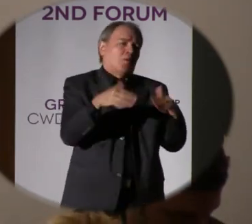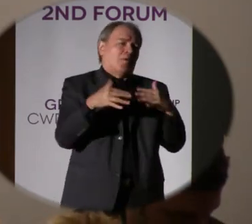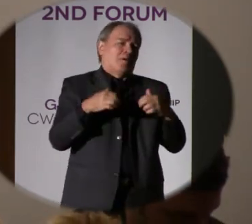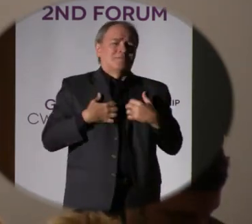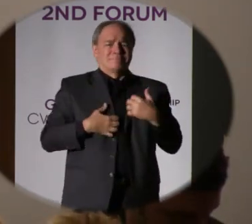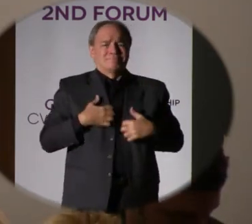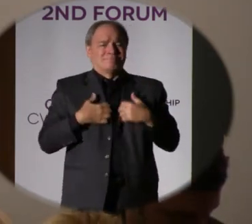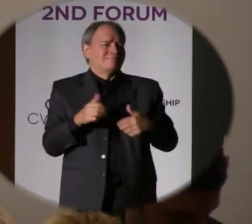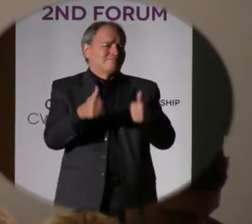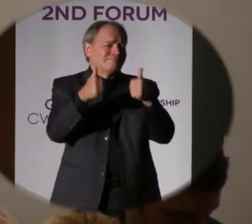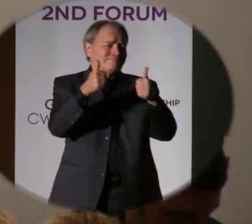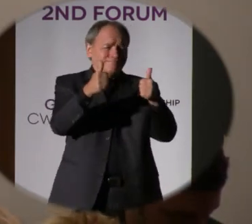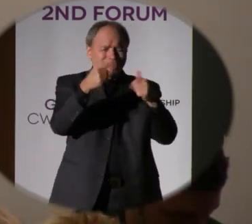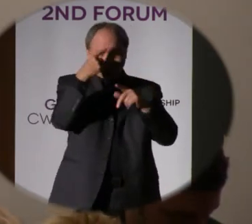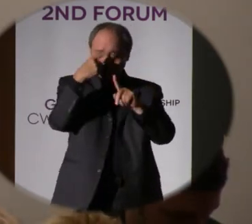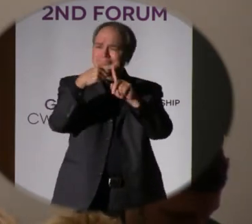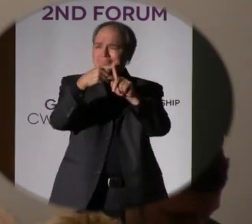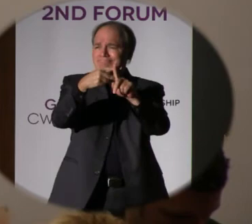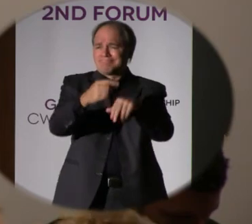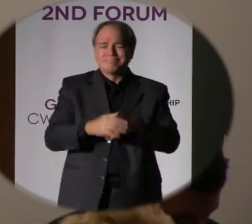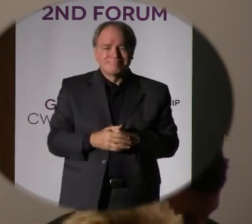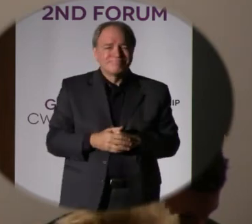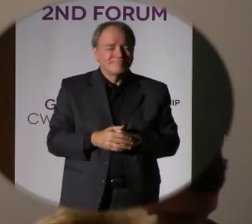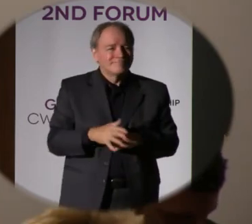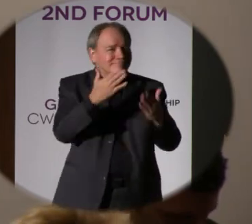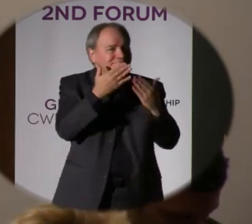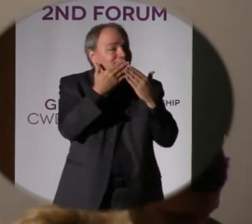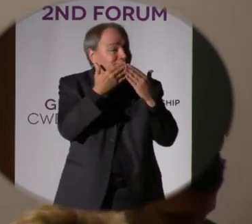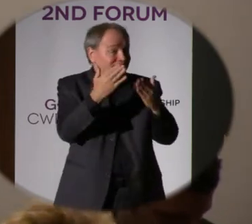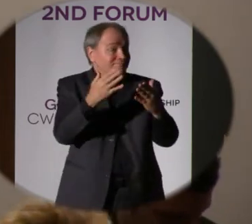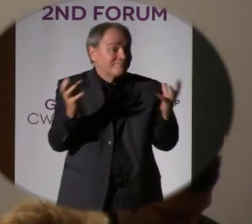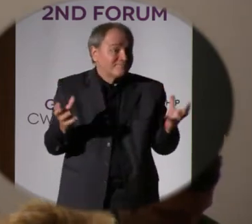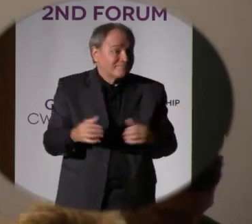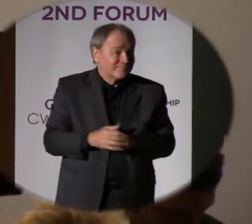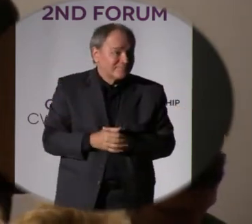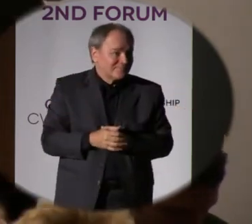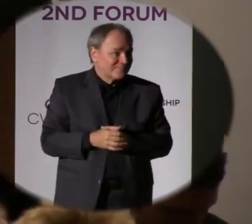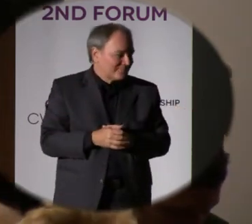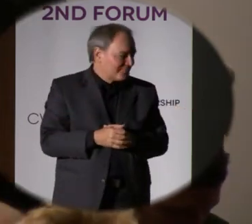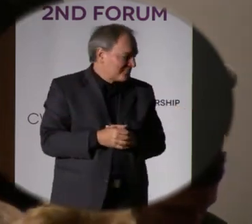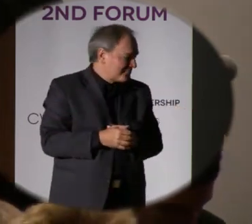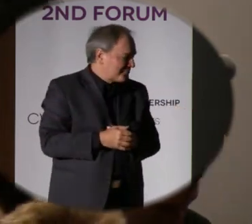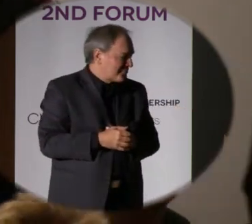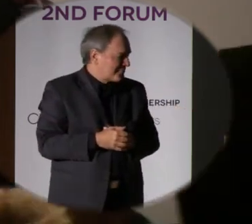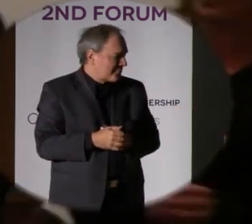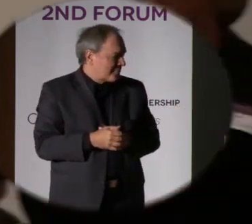of you, and turn it back to Nora. So thank you so much.